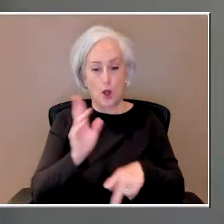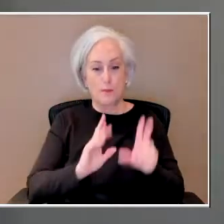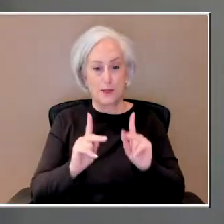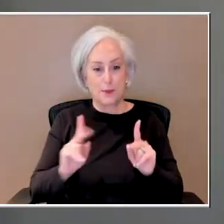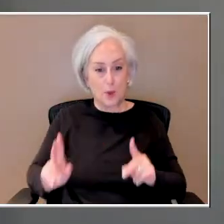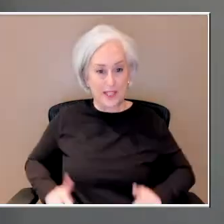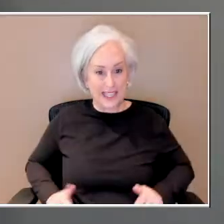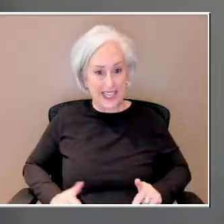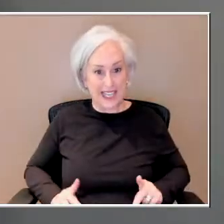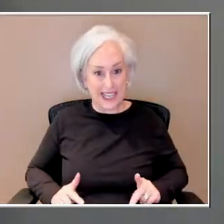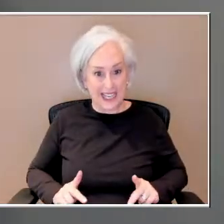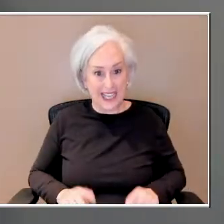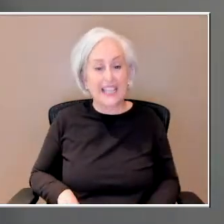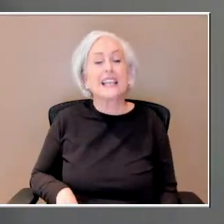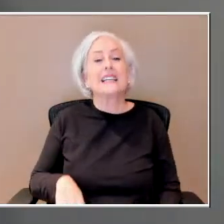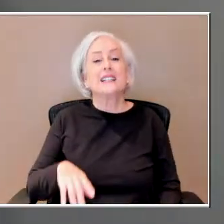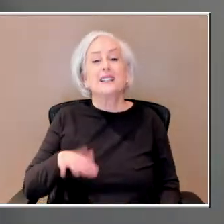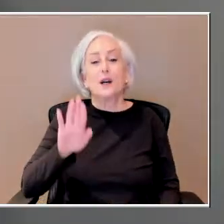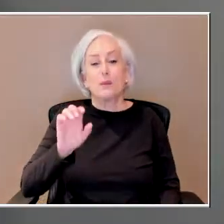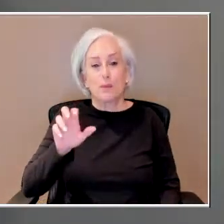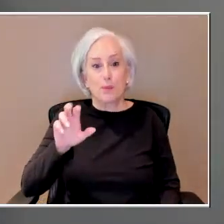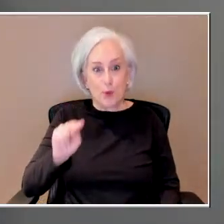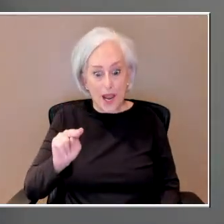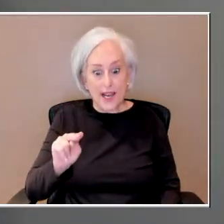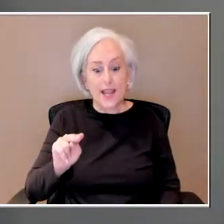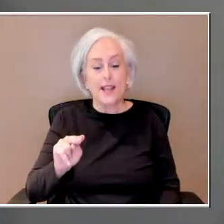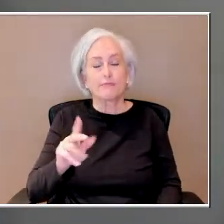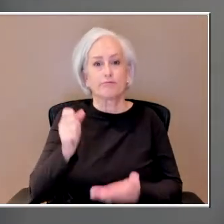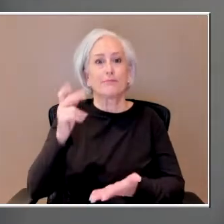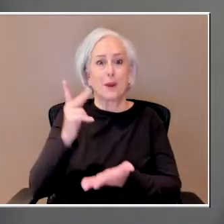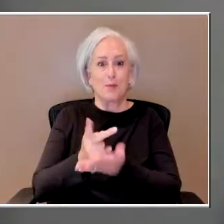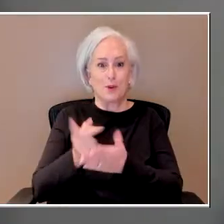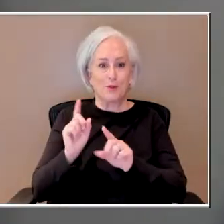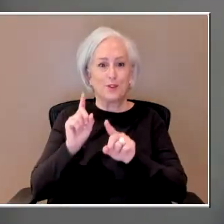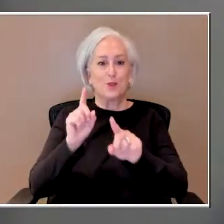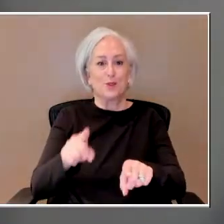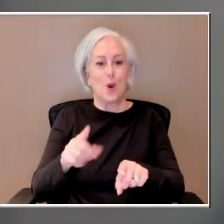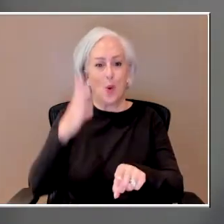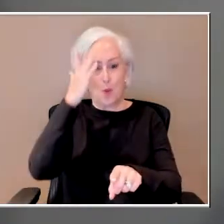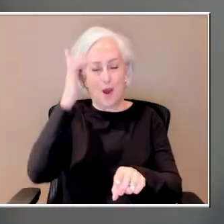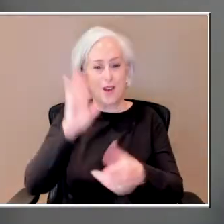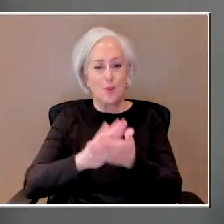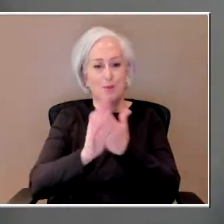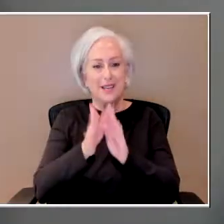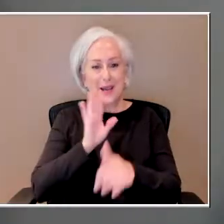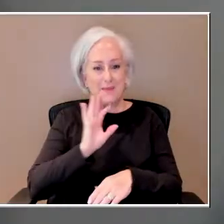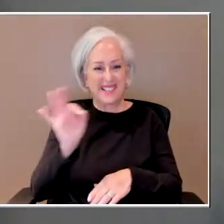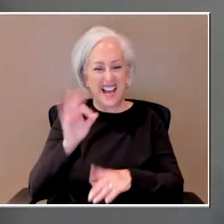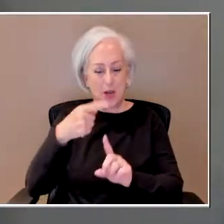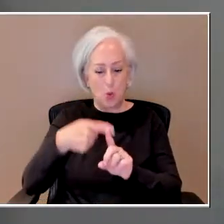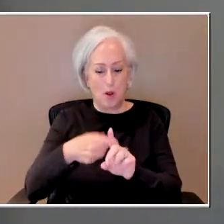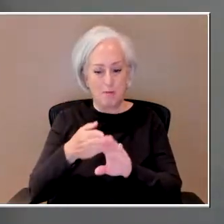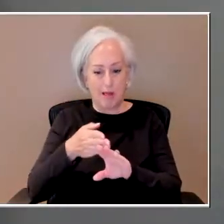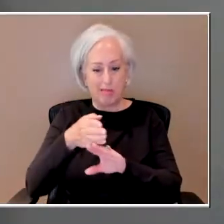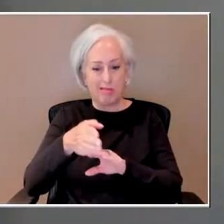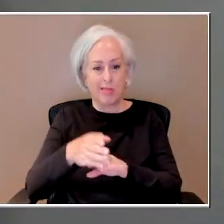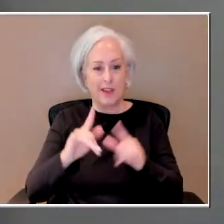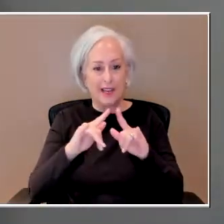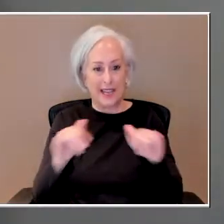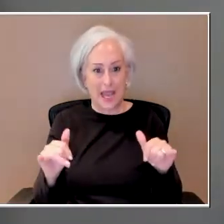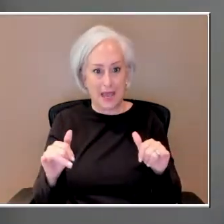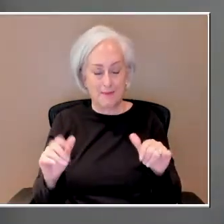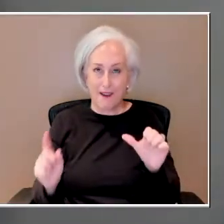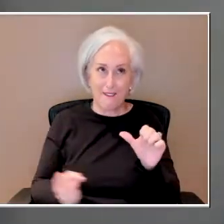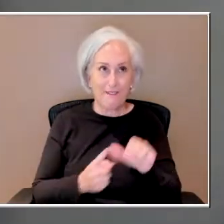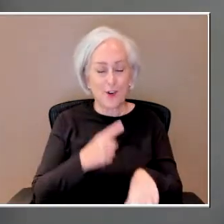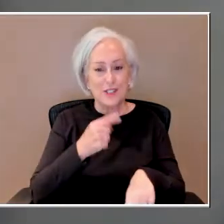9 about a month after camp, so he's gotten the green light to go. And it'll be his first year at Camp Chimer, a real summer camp for the